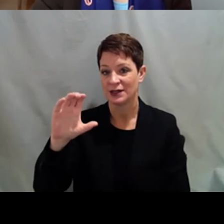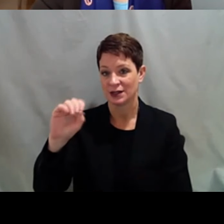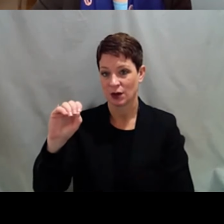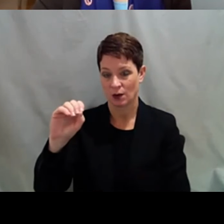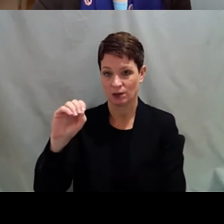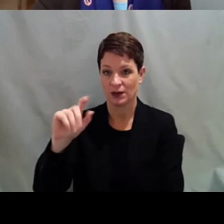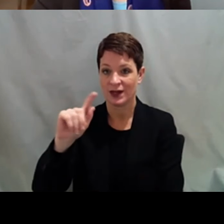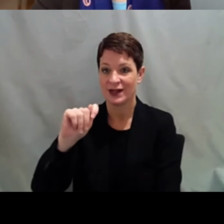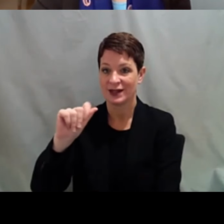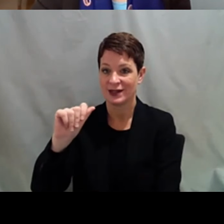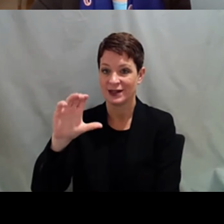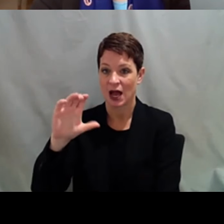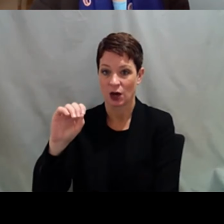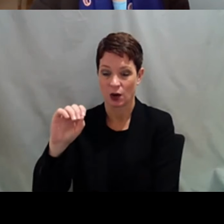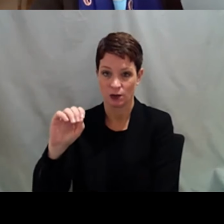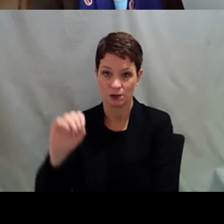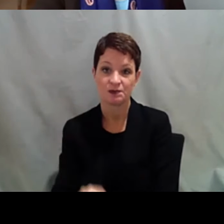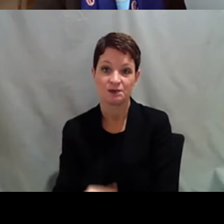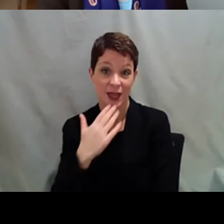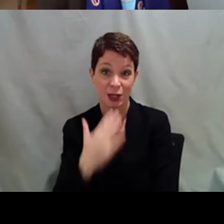TACO, TACO. Thanks.